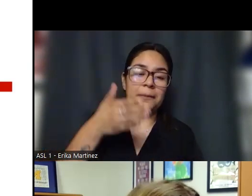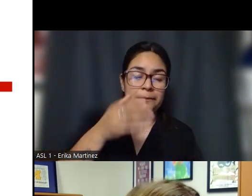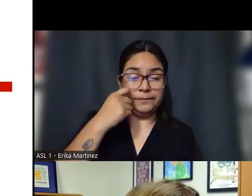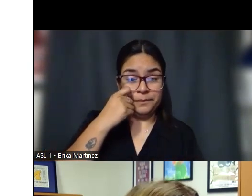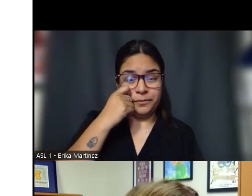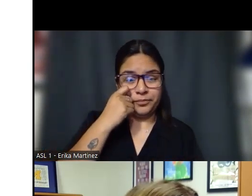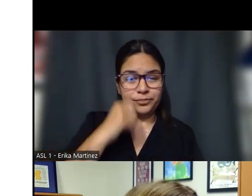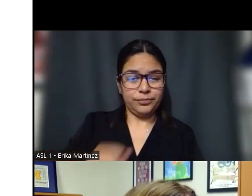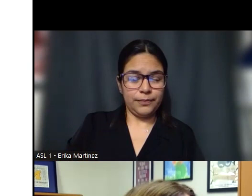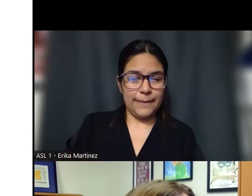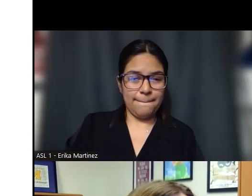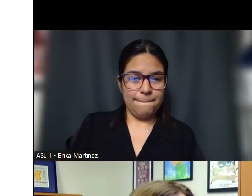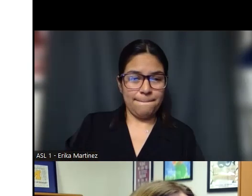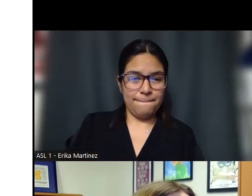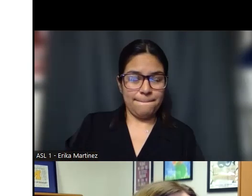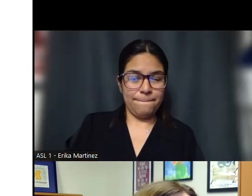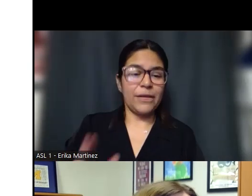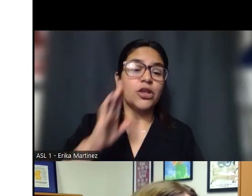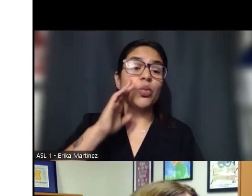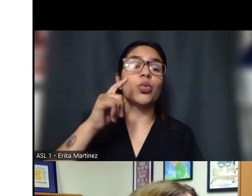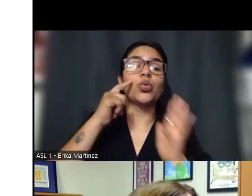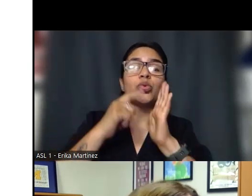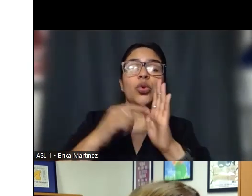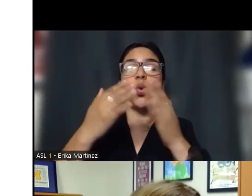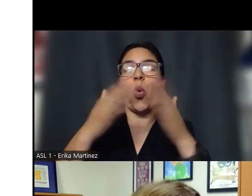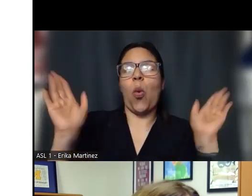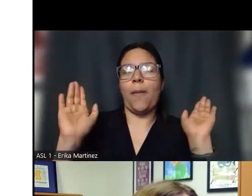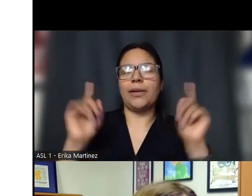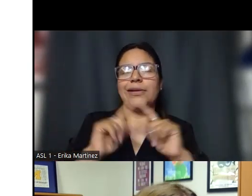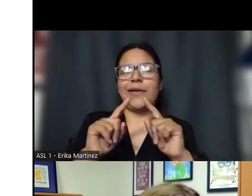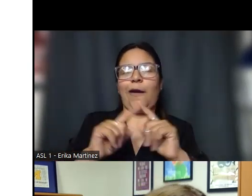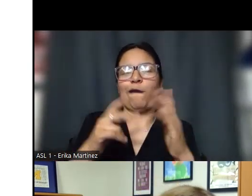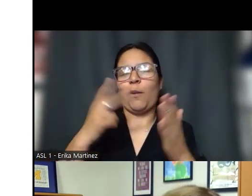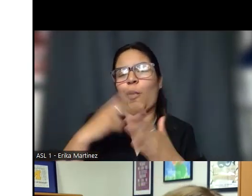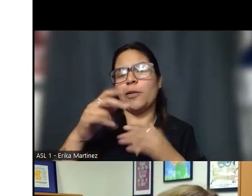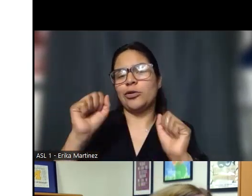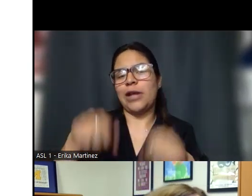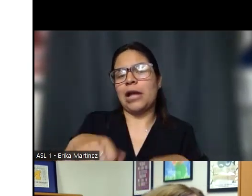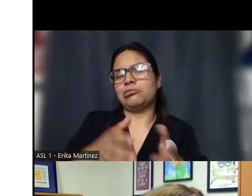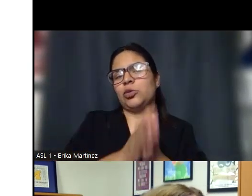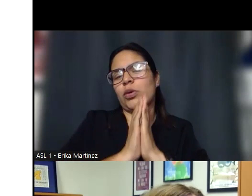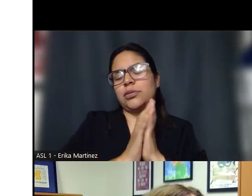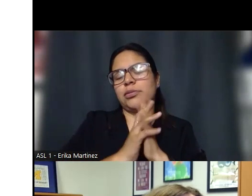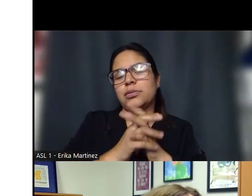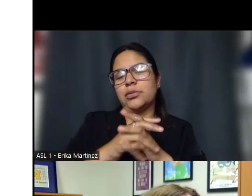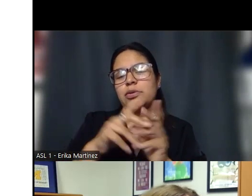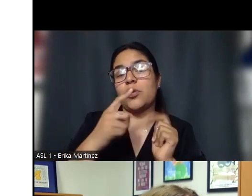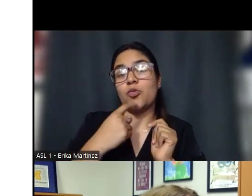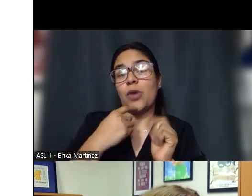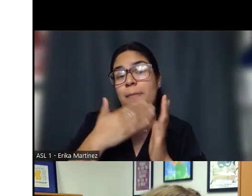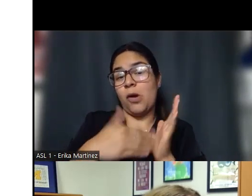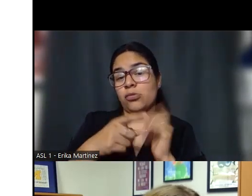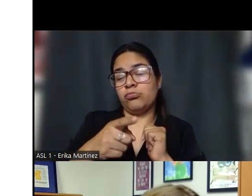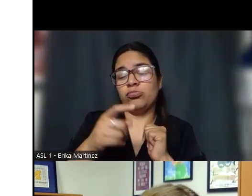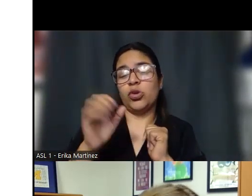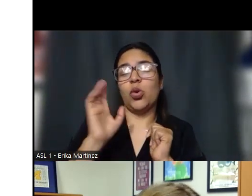slide, which will show you all the open solicitations. The red arrow also shows you where you